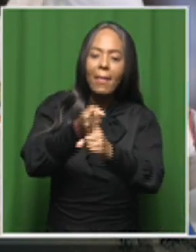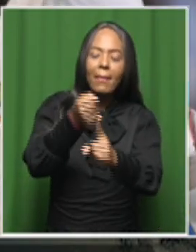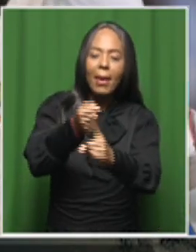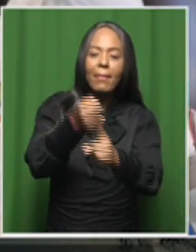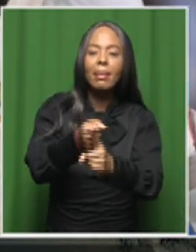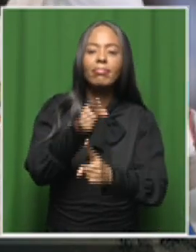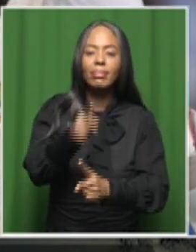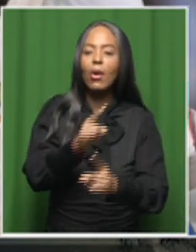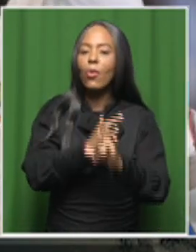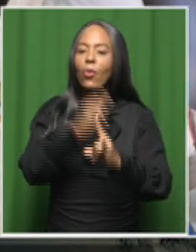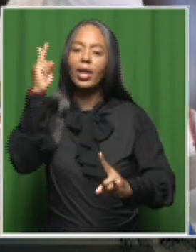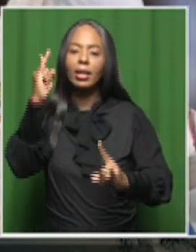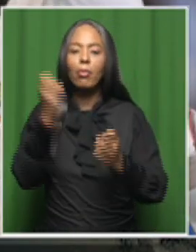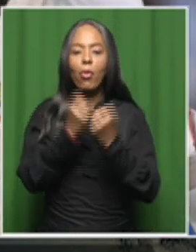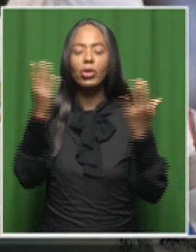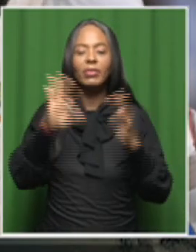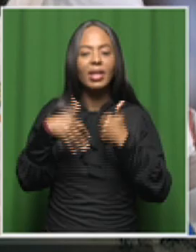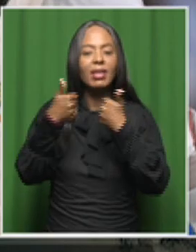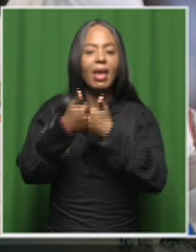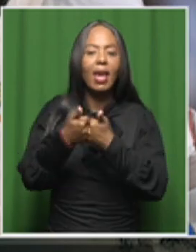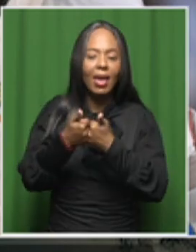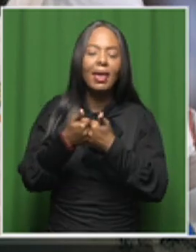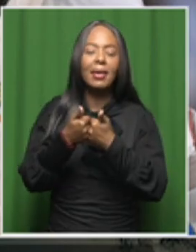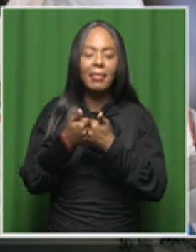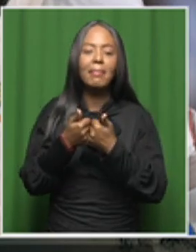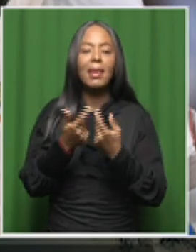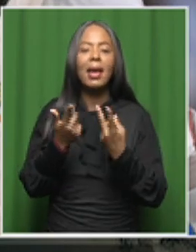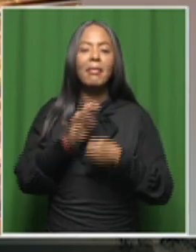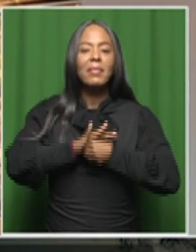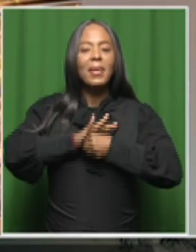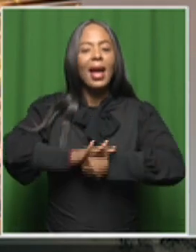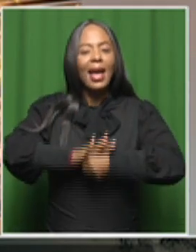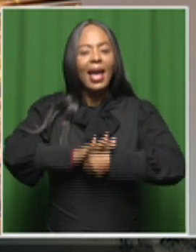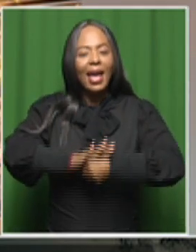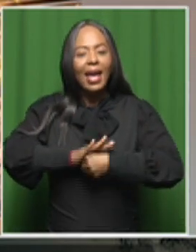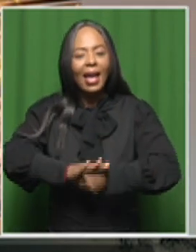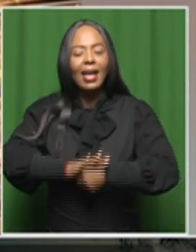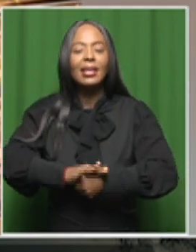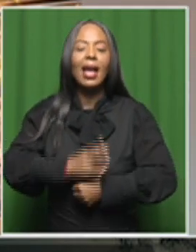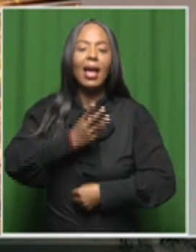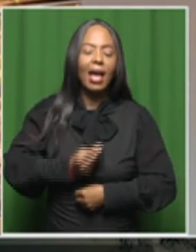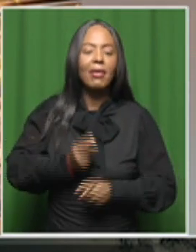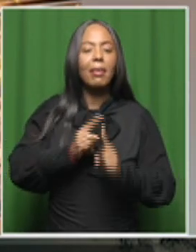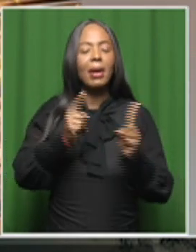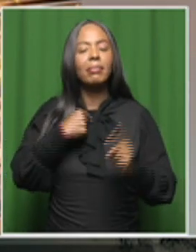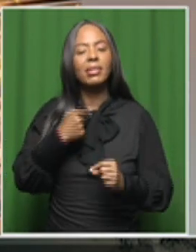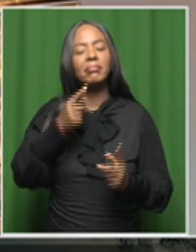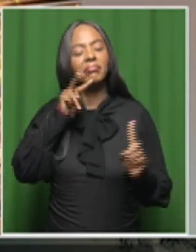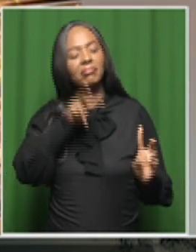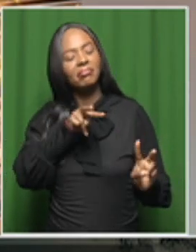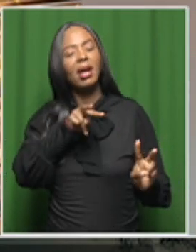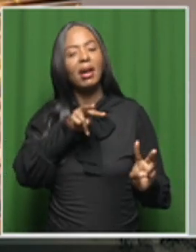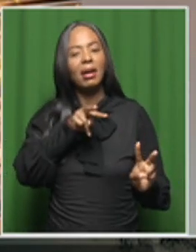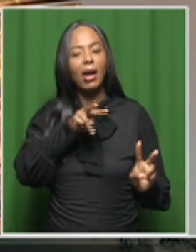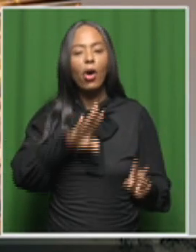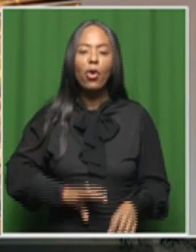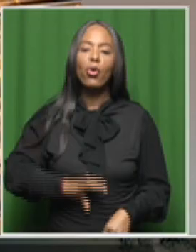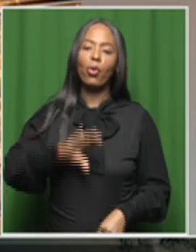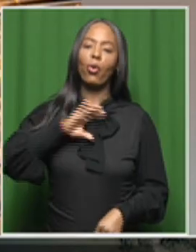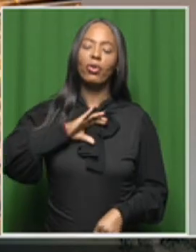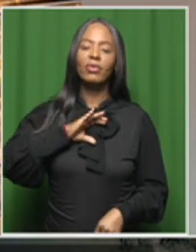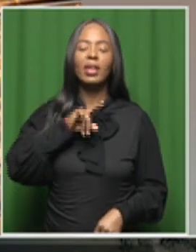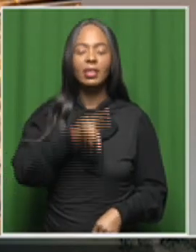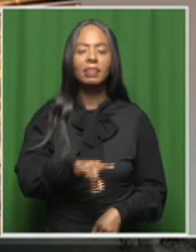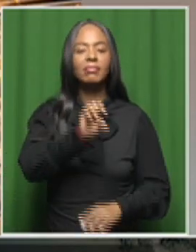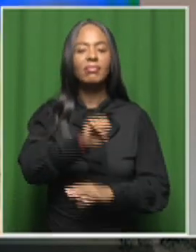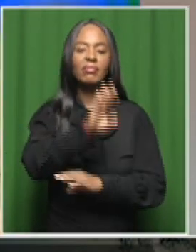lot of games away from home, which, brings a lot of pressure about in itself. So I feel from a confidence point of view, these guys will head into